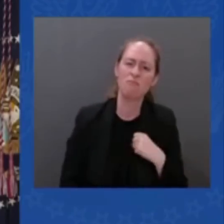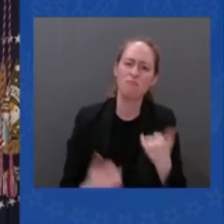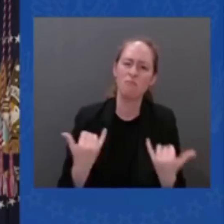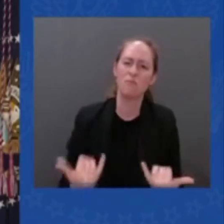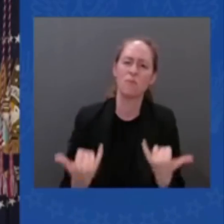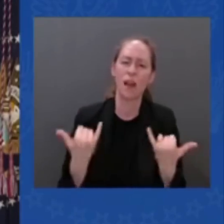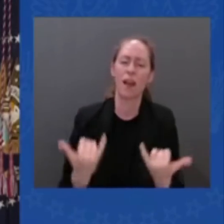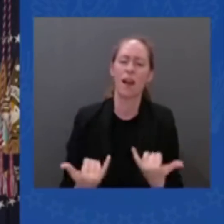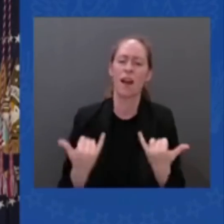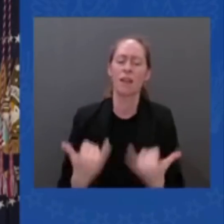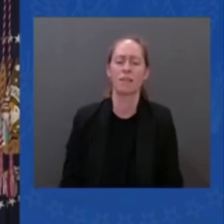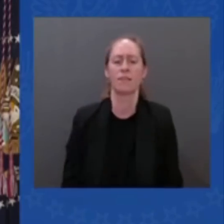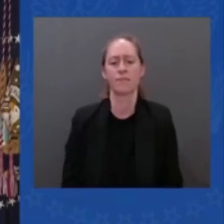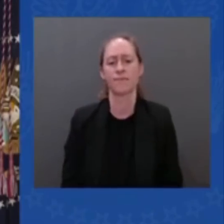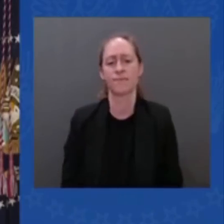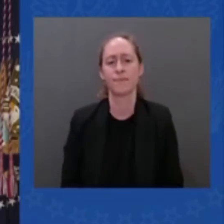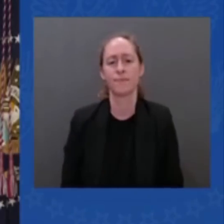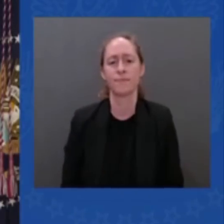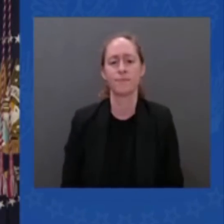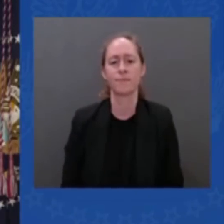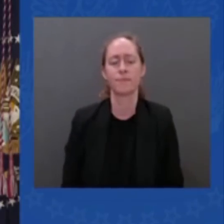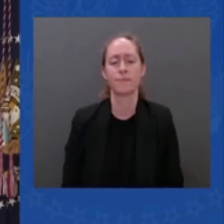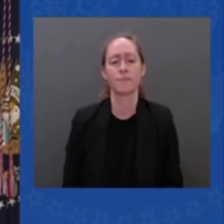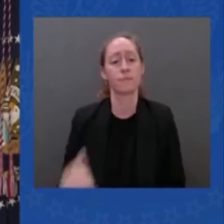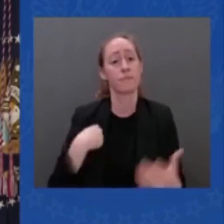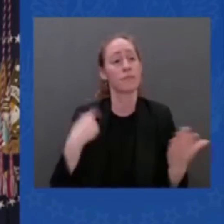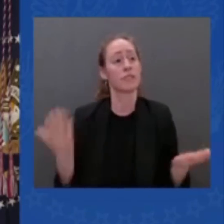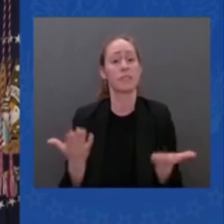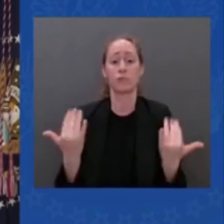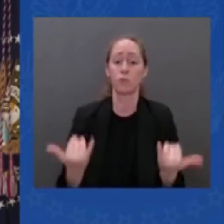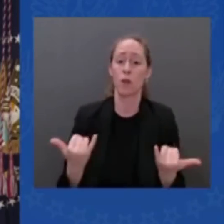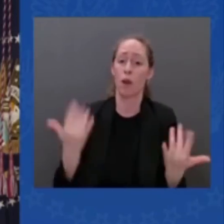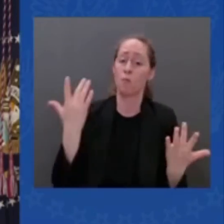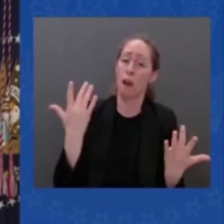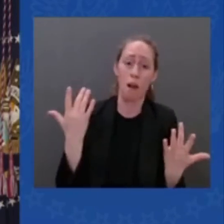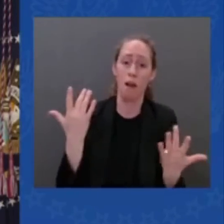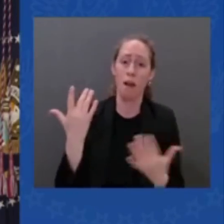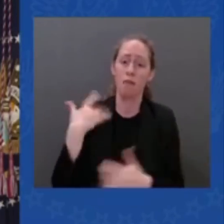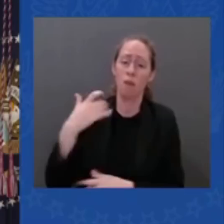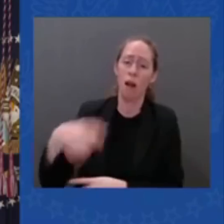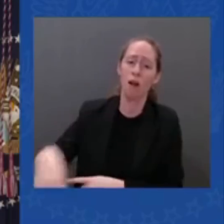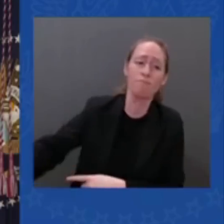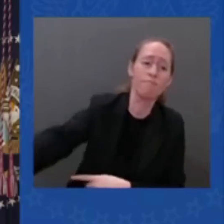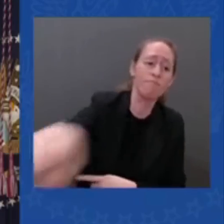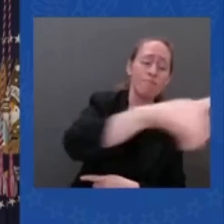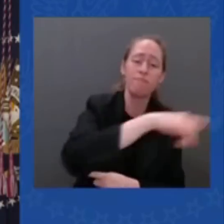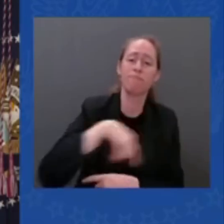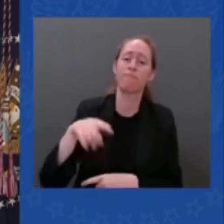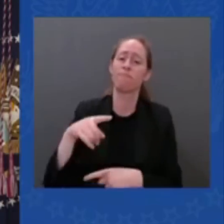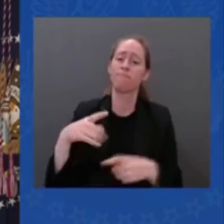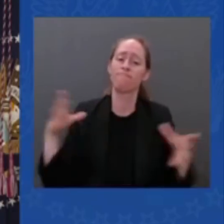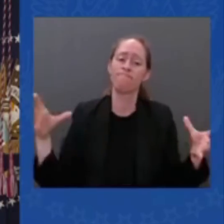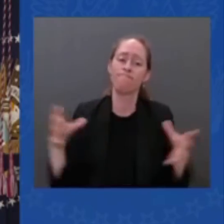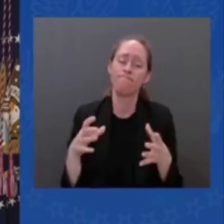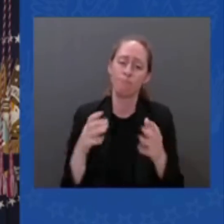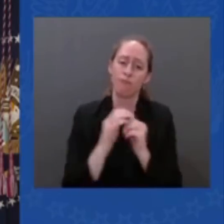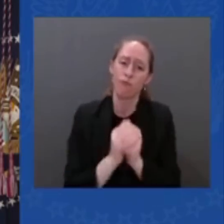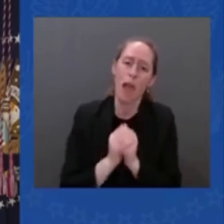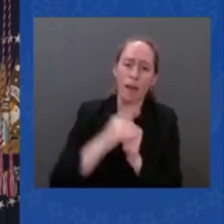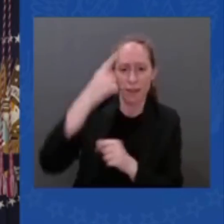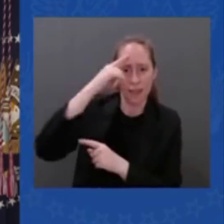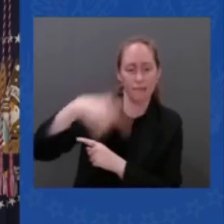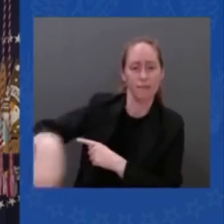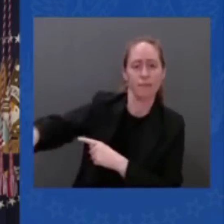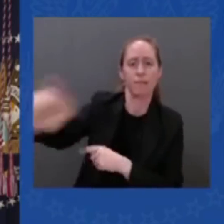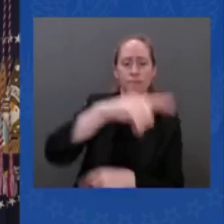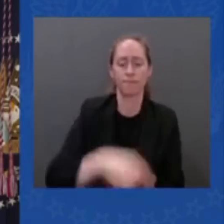to turn this pain into action. As a nation, we have to ask, when in God's name are we going to stand